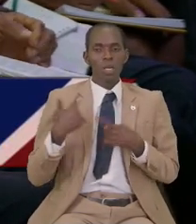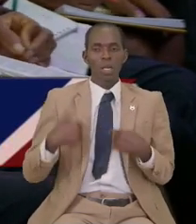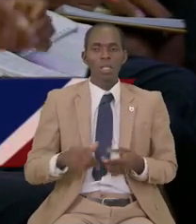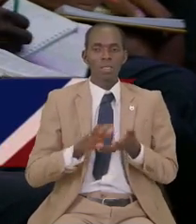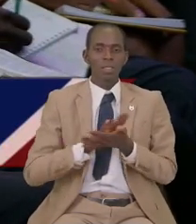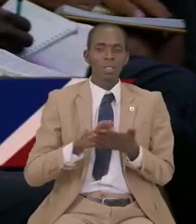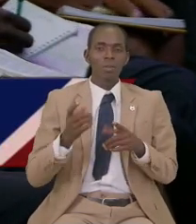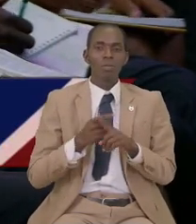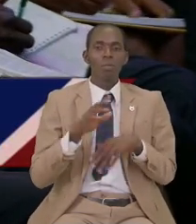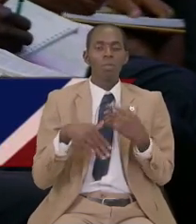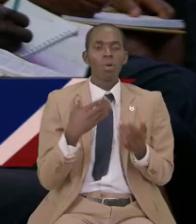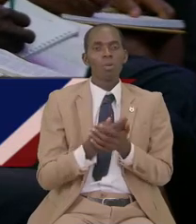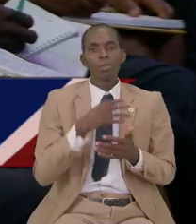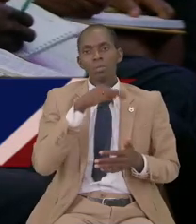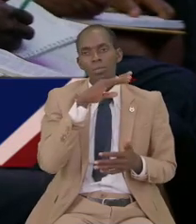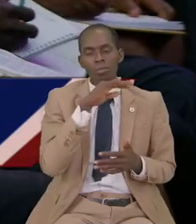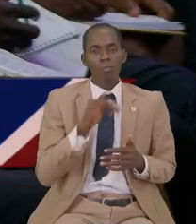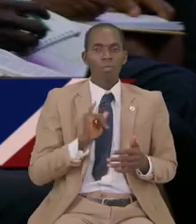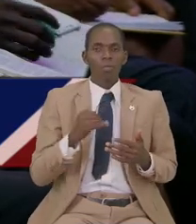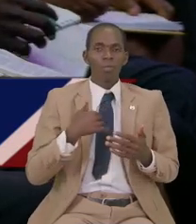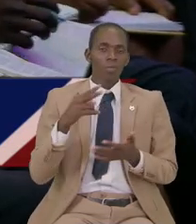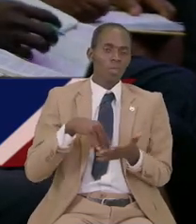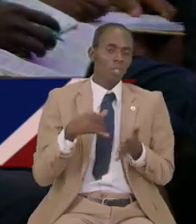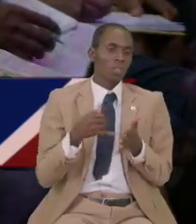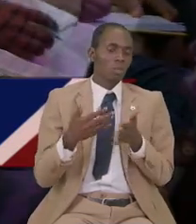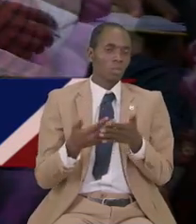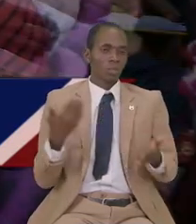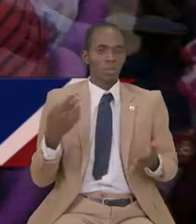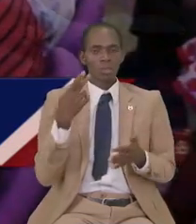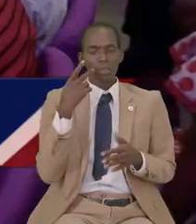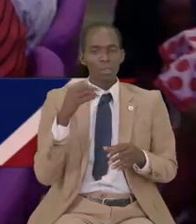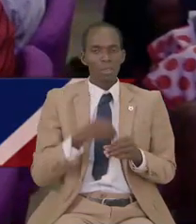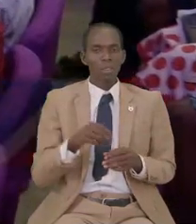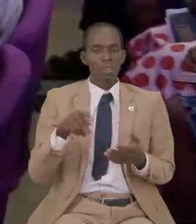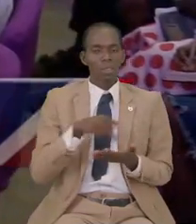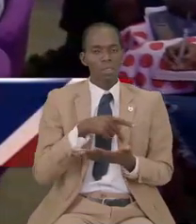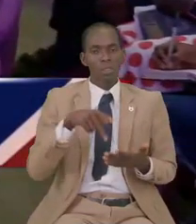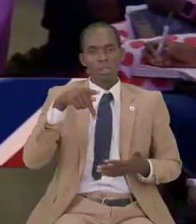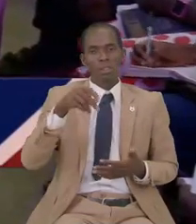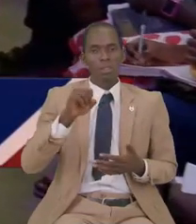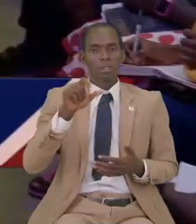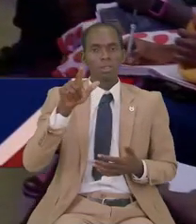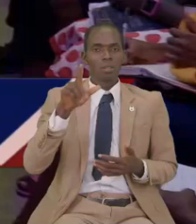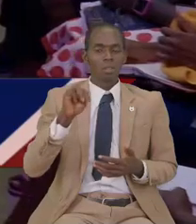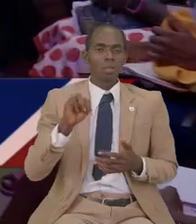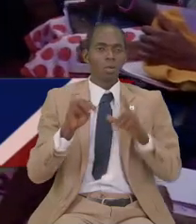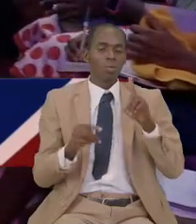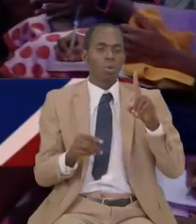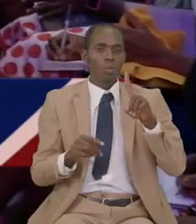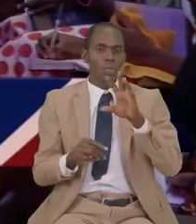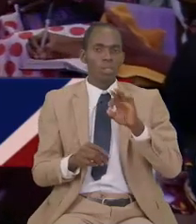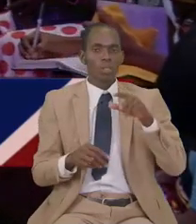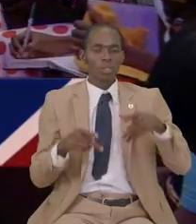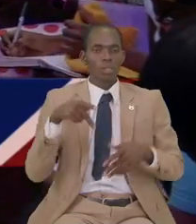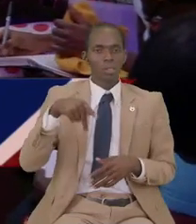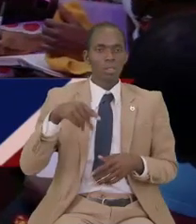all defilement. I've read it already, but look at Psalm 119. We're reading from verse 1. In Psalm